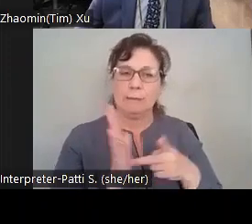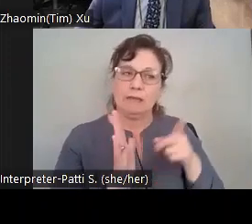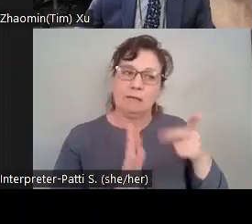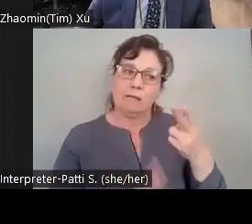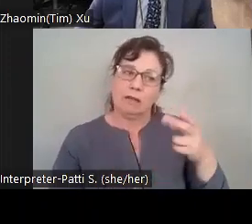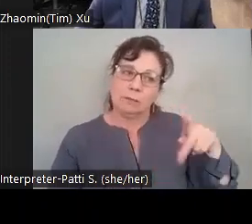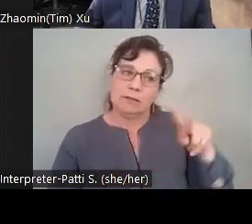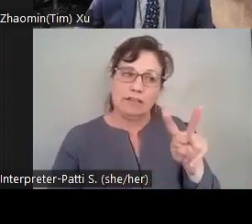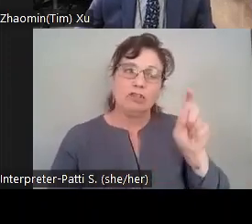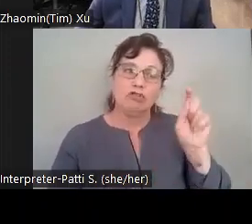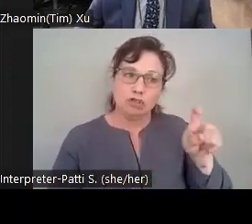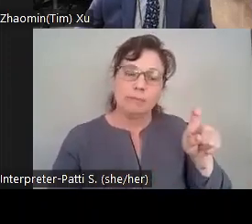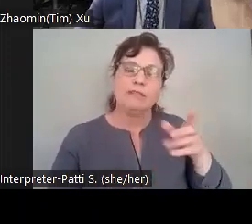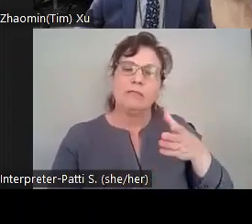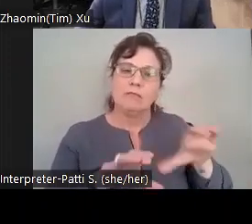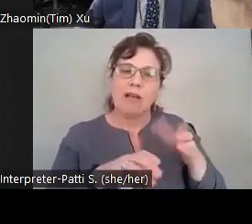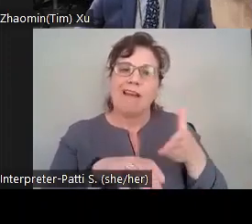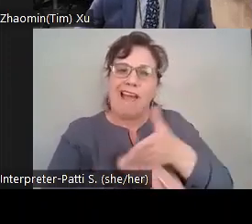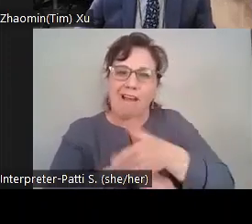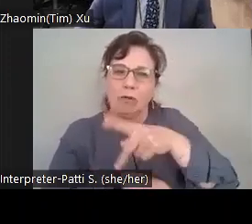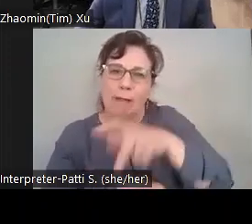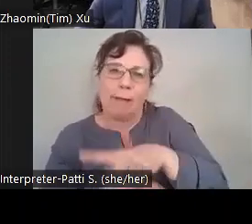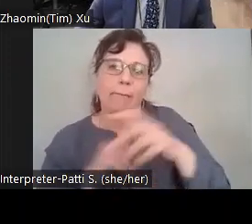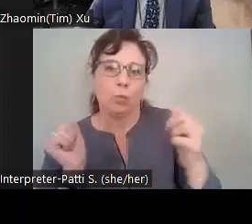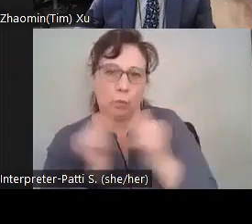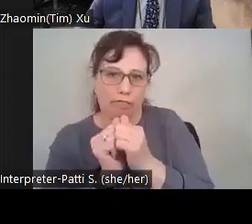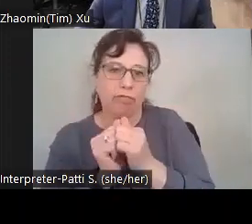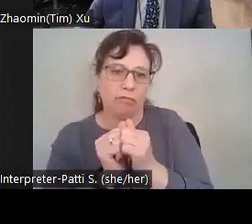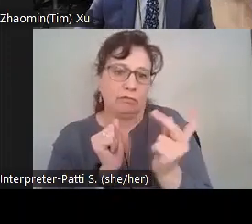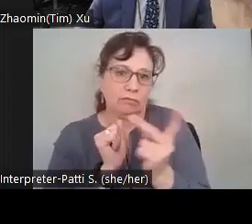comes back abnormal.